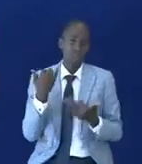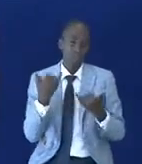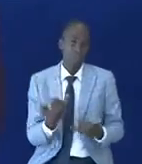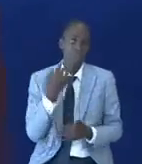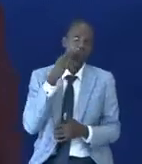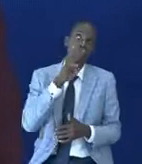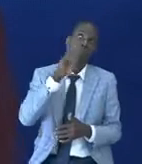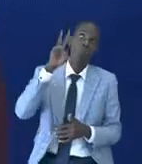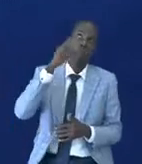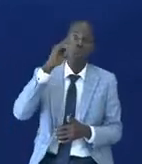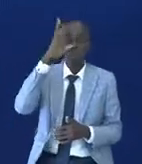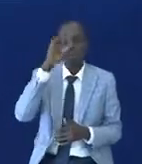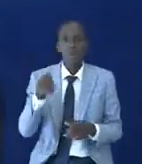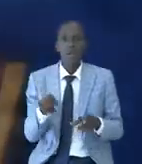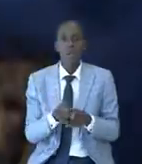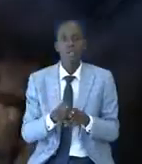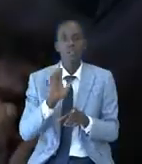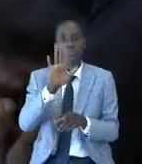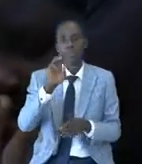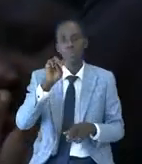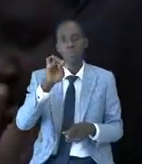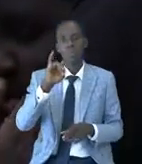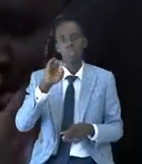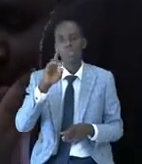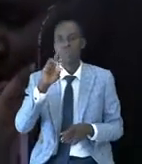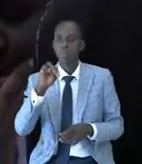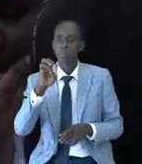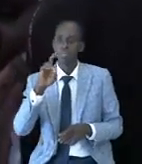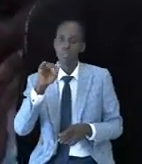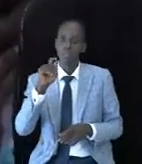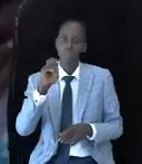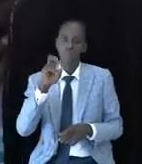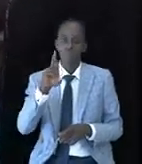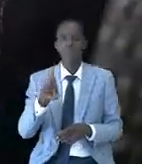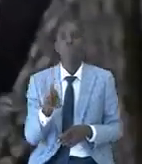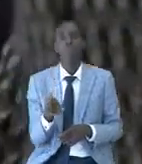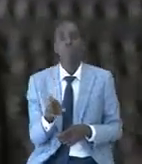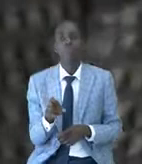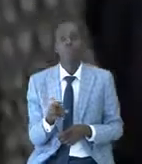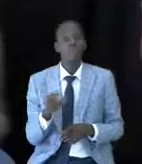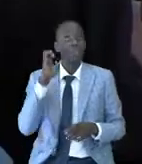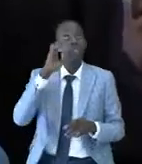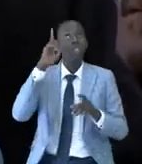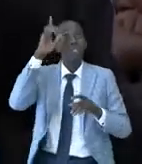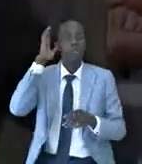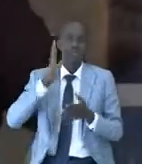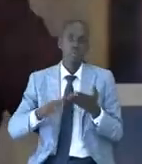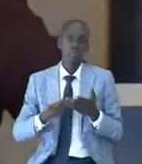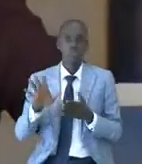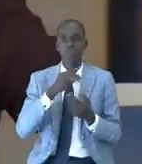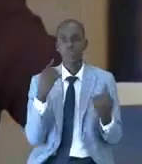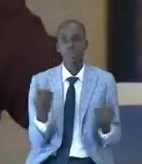man as your mediator. And today, he will mediate for you. He will forgive your sin. He